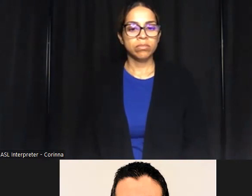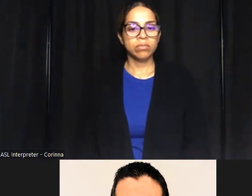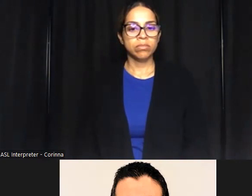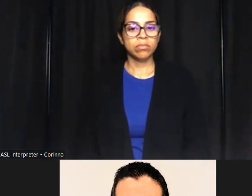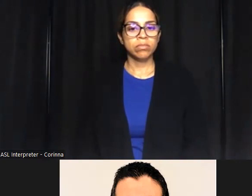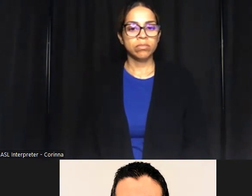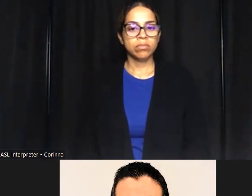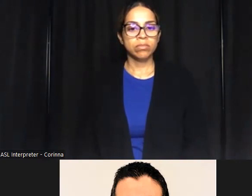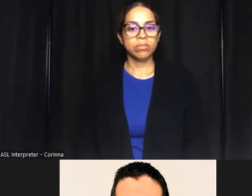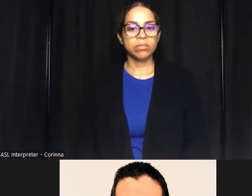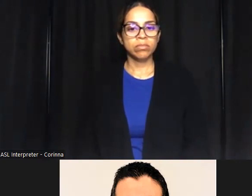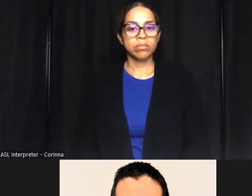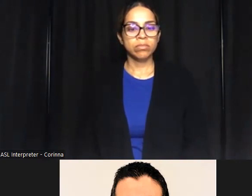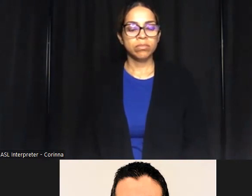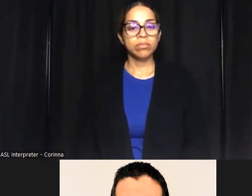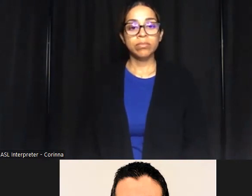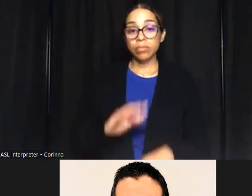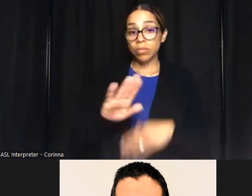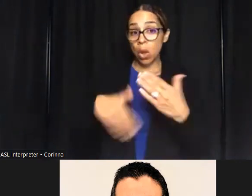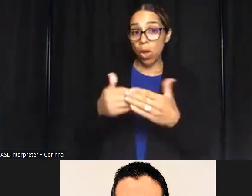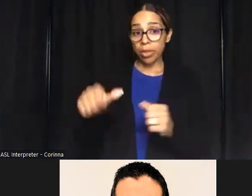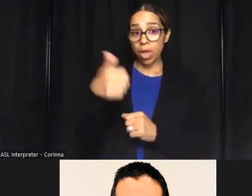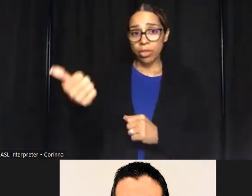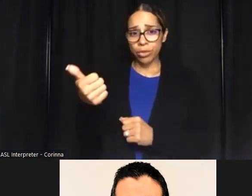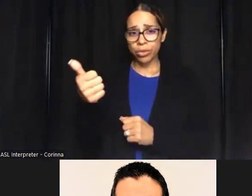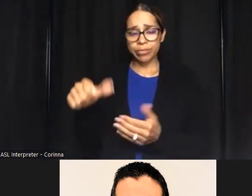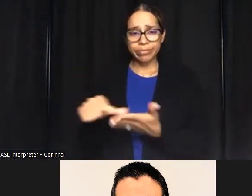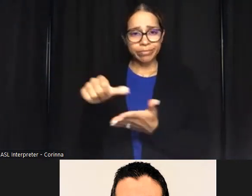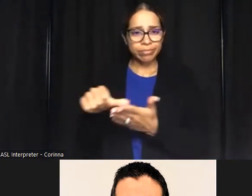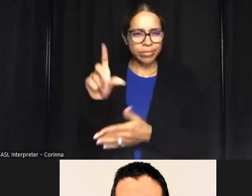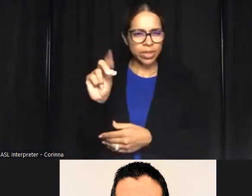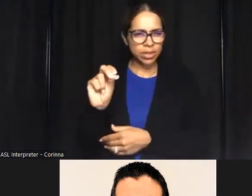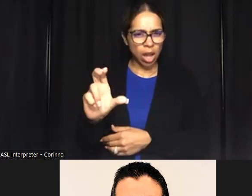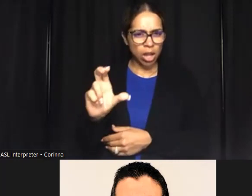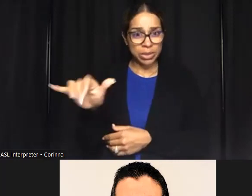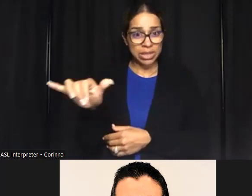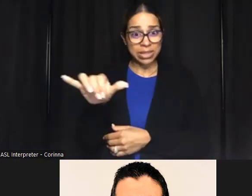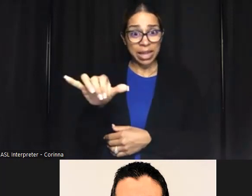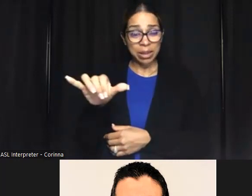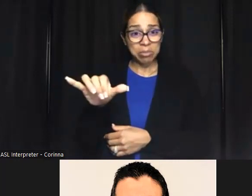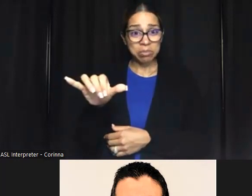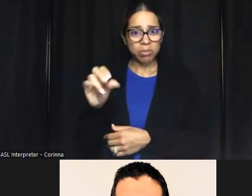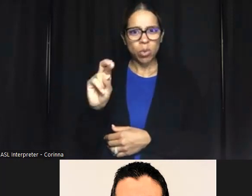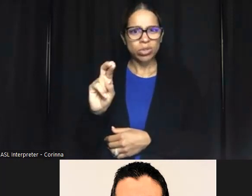All the other documents, are they the same way, or is it just this one that's giving you problems?